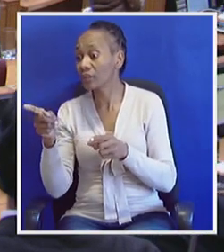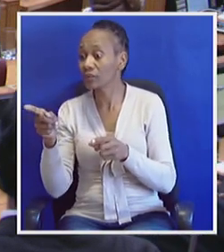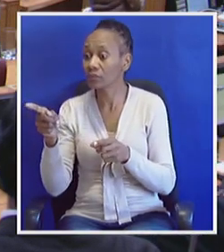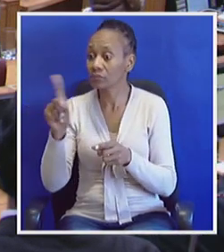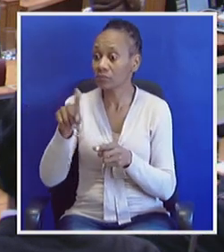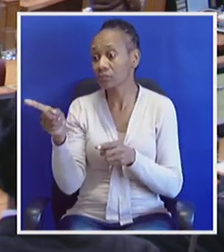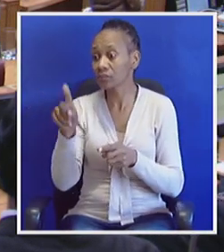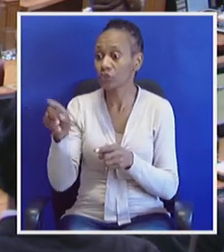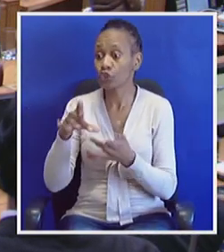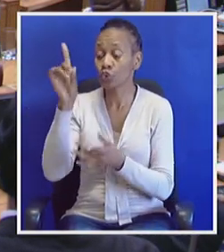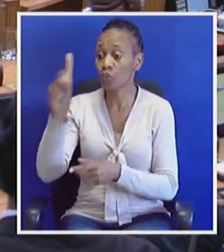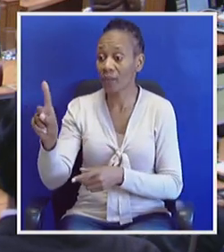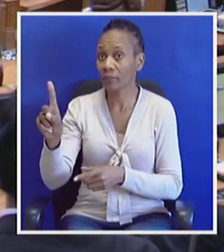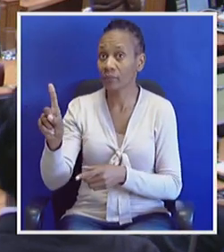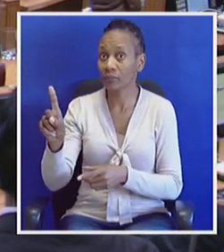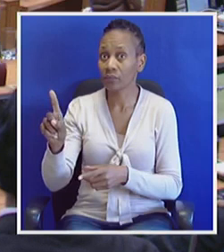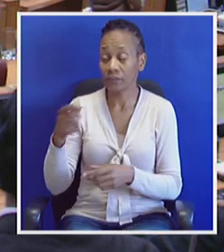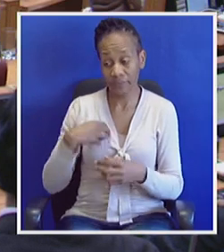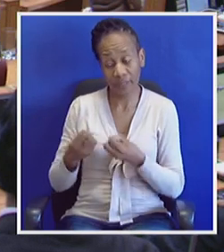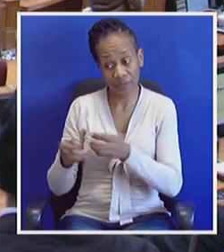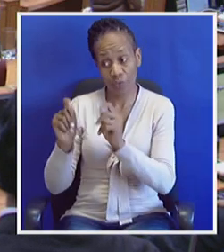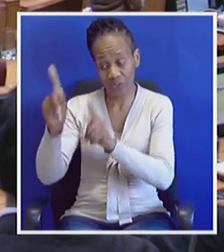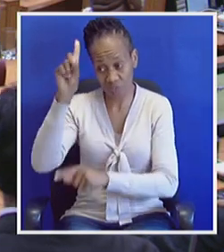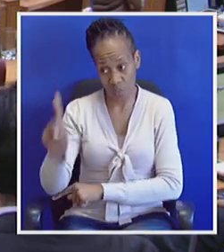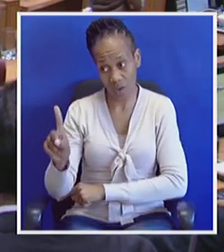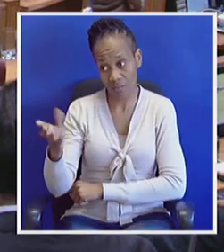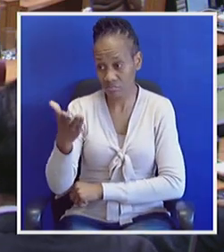will suffice. Because I'm going to recognize one.